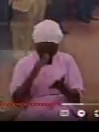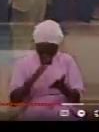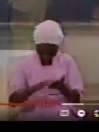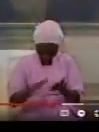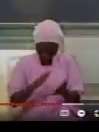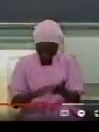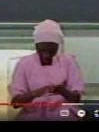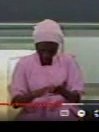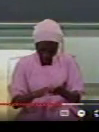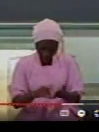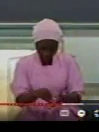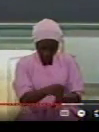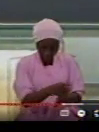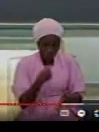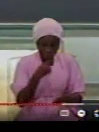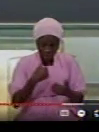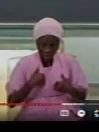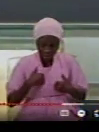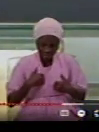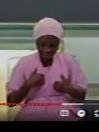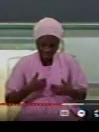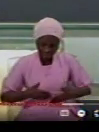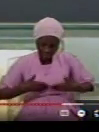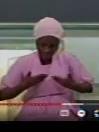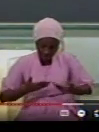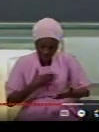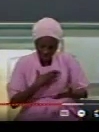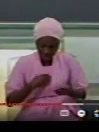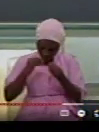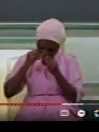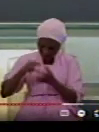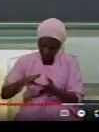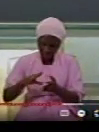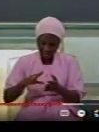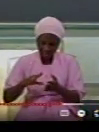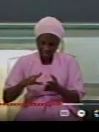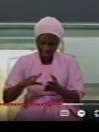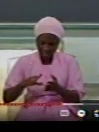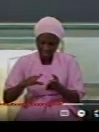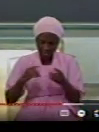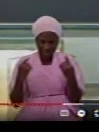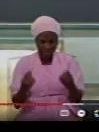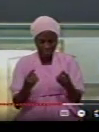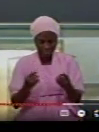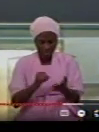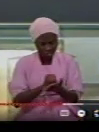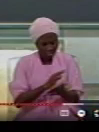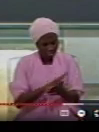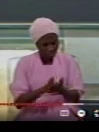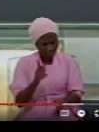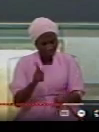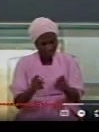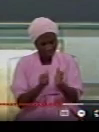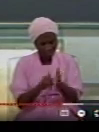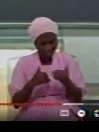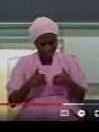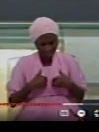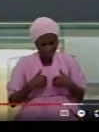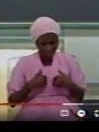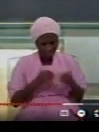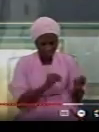Forgive those who have confessed and forsaken their sins. Sanctify the people that have laid everything upon the